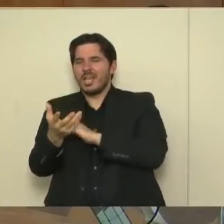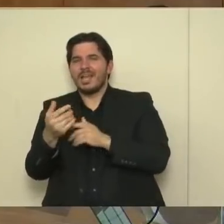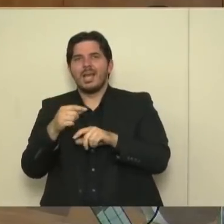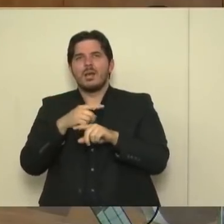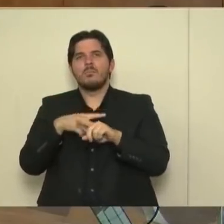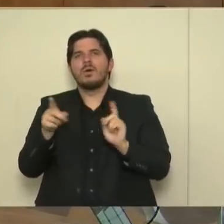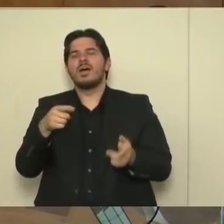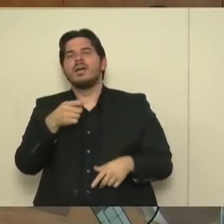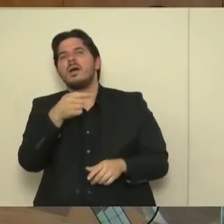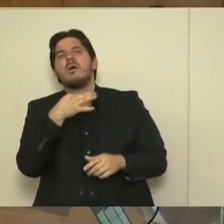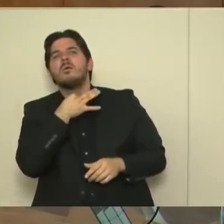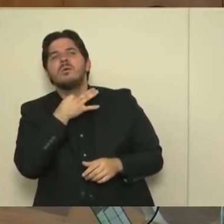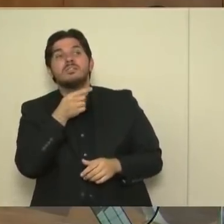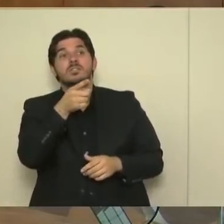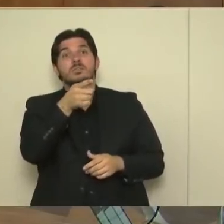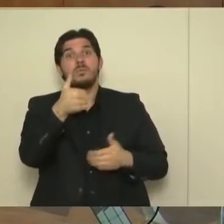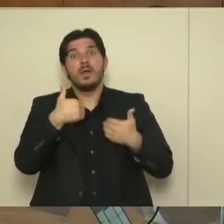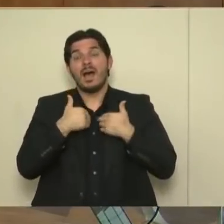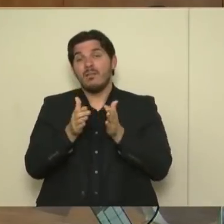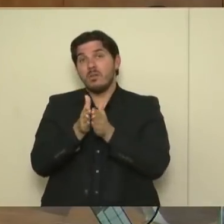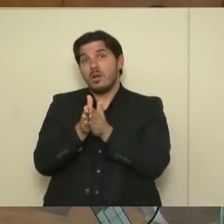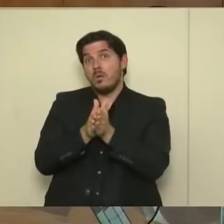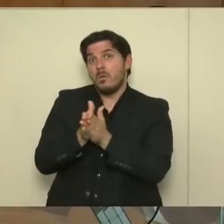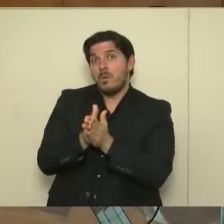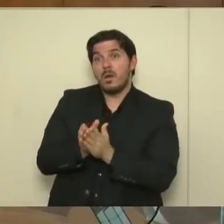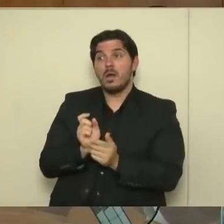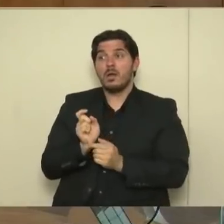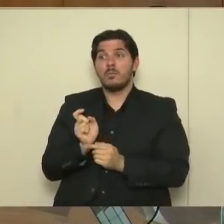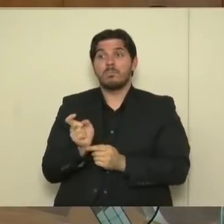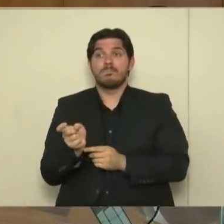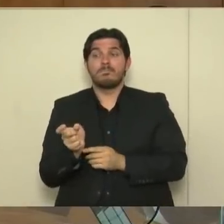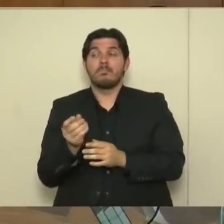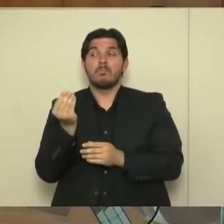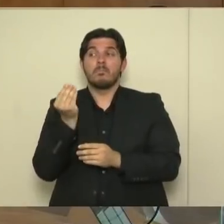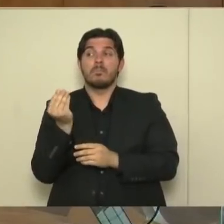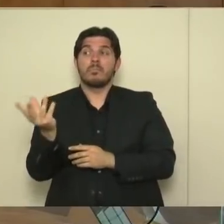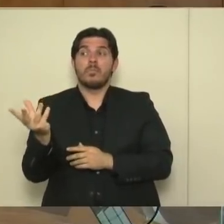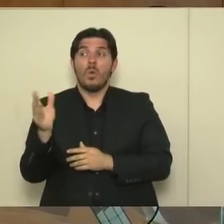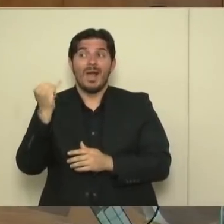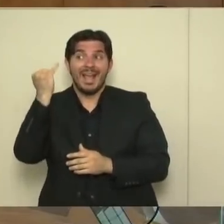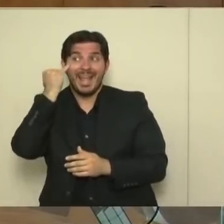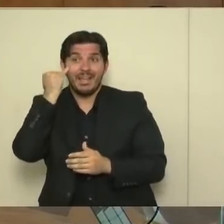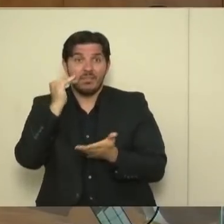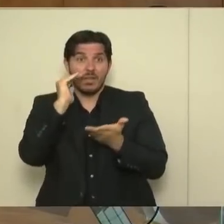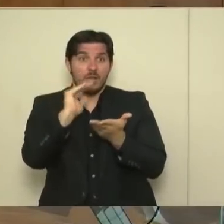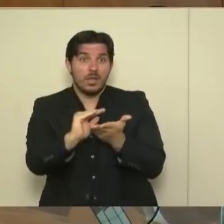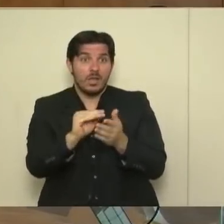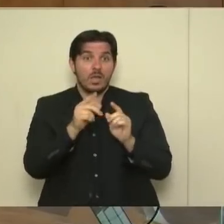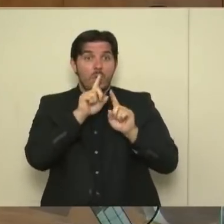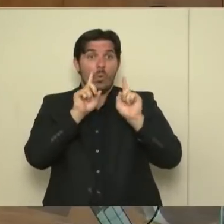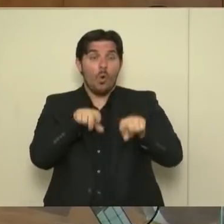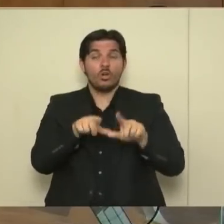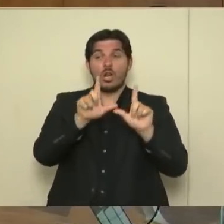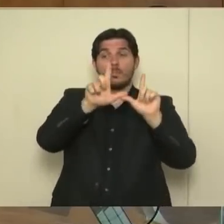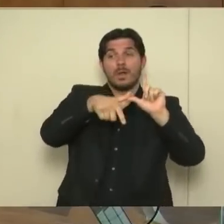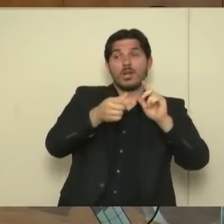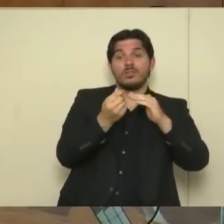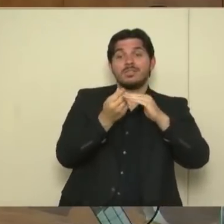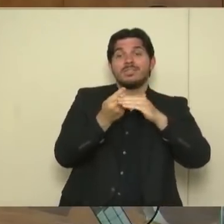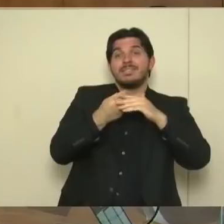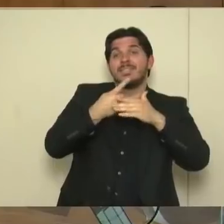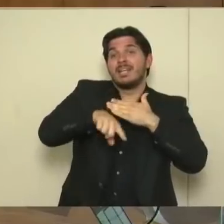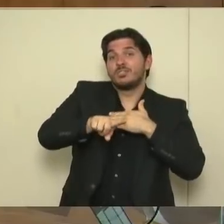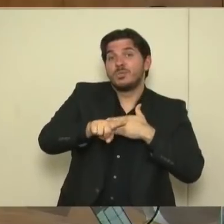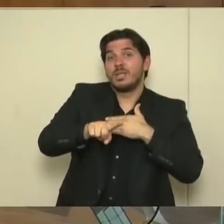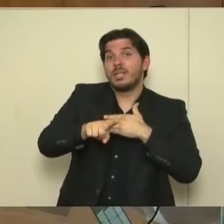to extend to state residents about restrictions that could be eased when the current public health order expires next week. Or in your mind, is